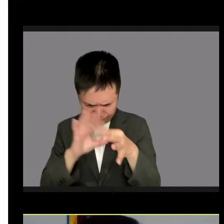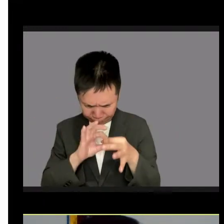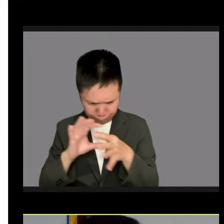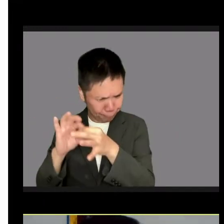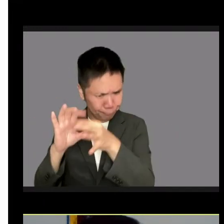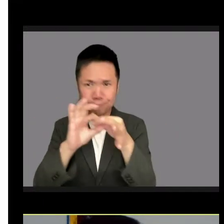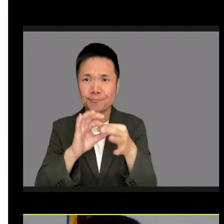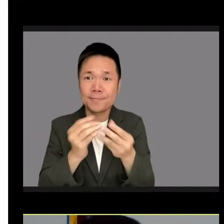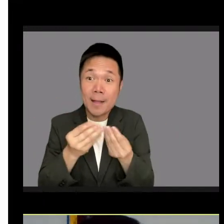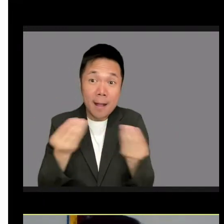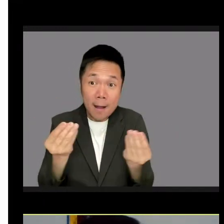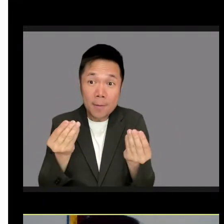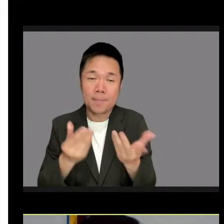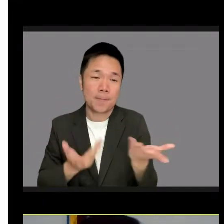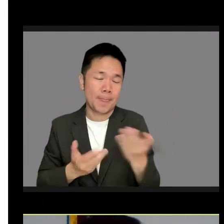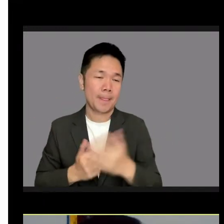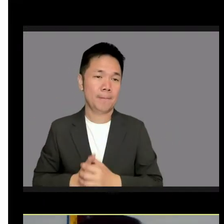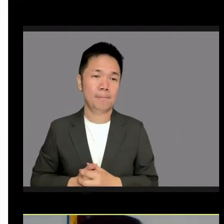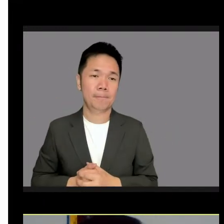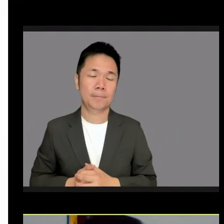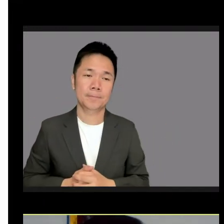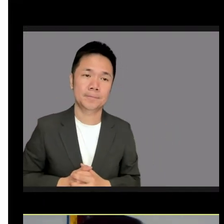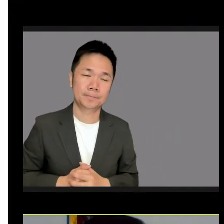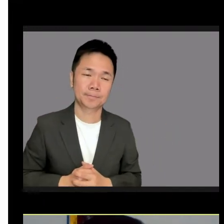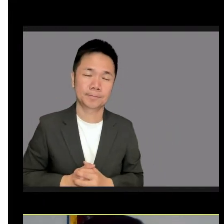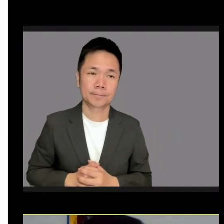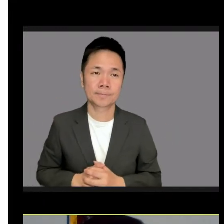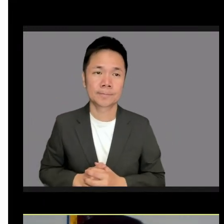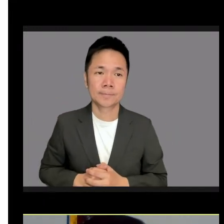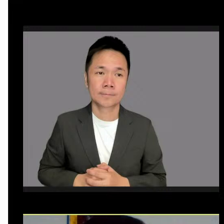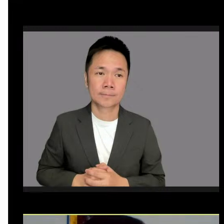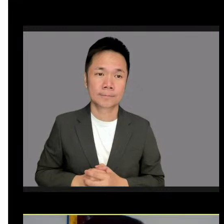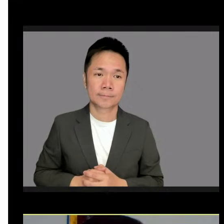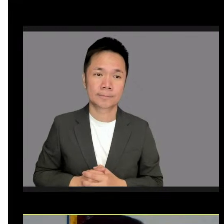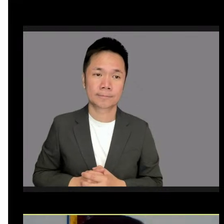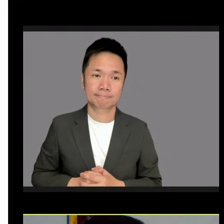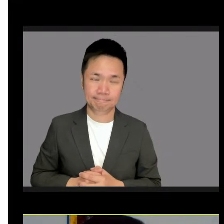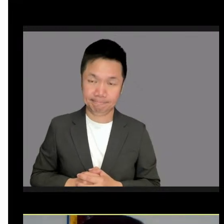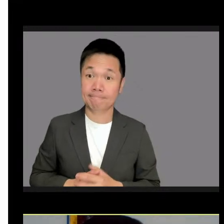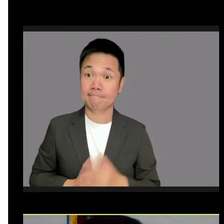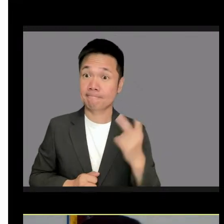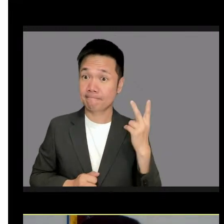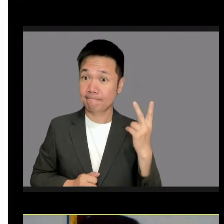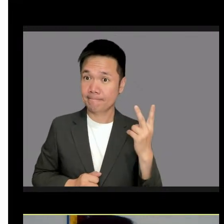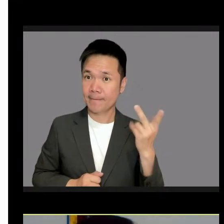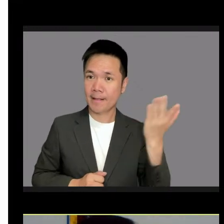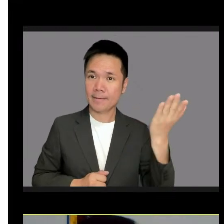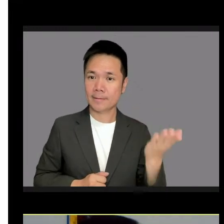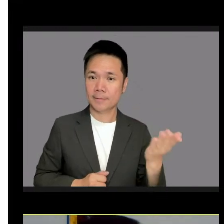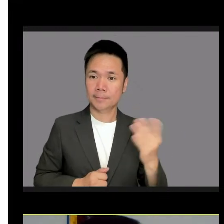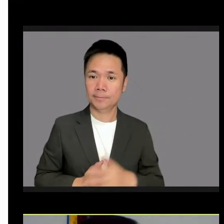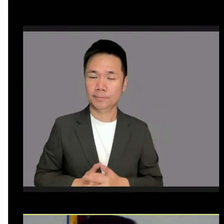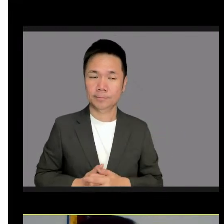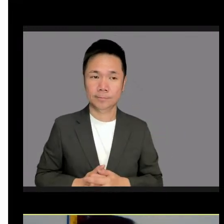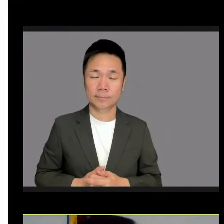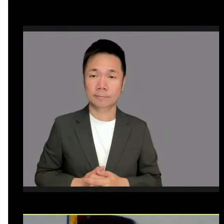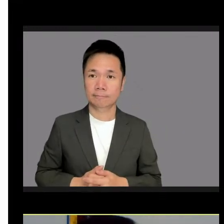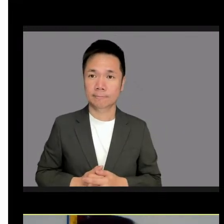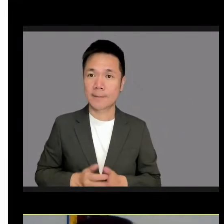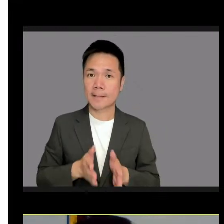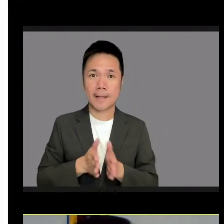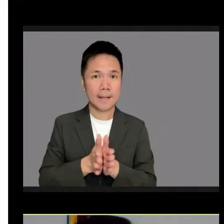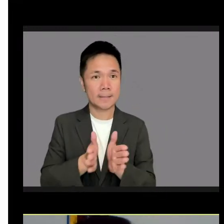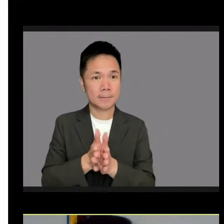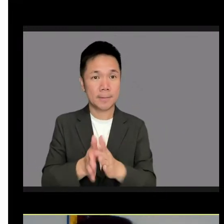accessibility uh, concept. So there are different components that there are. I have broken this down